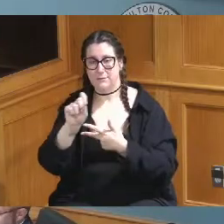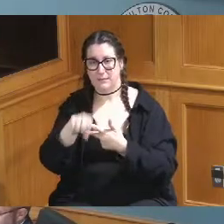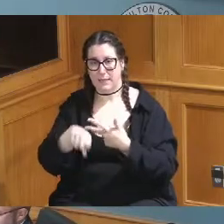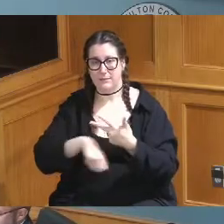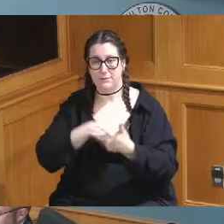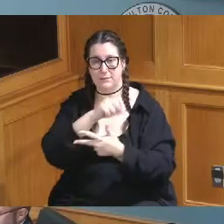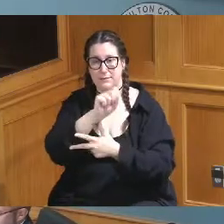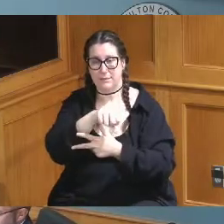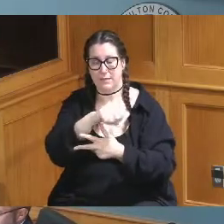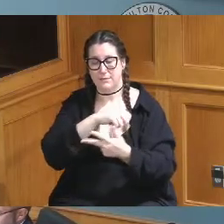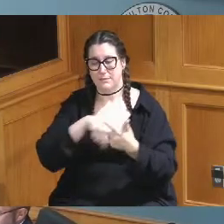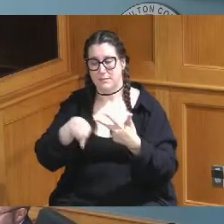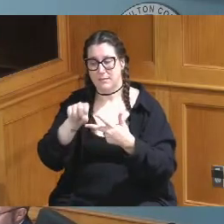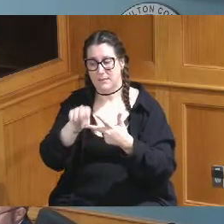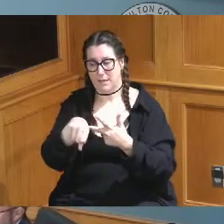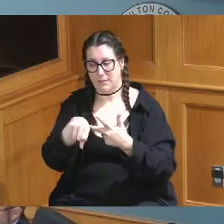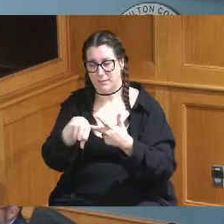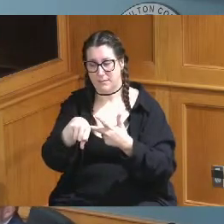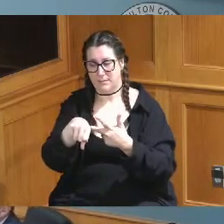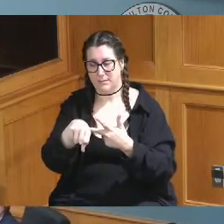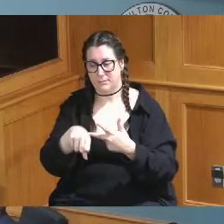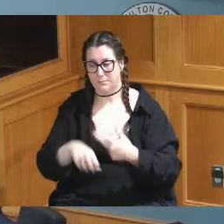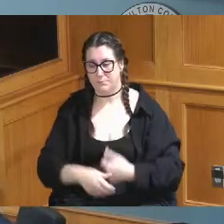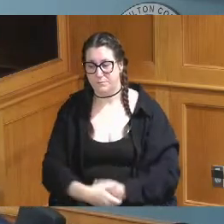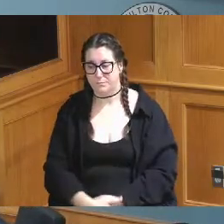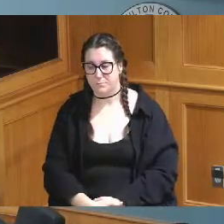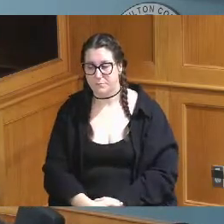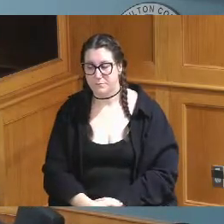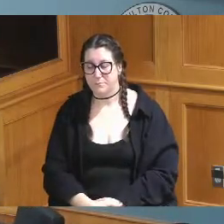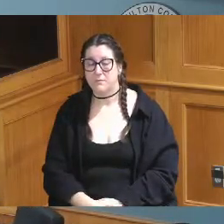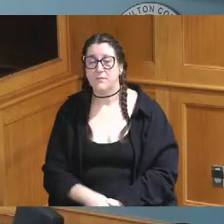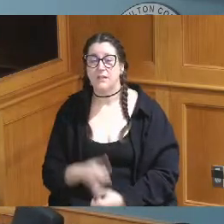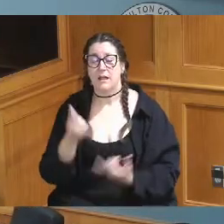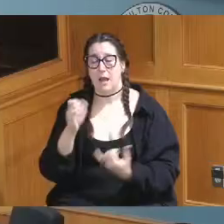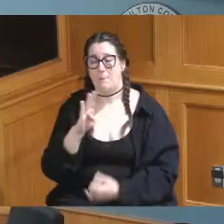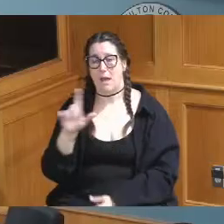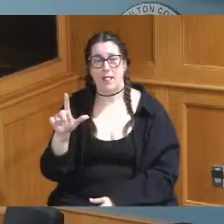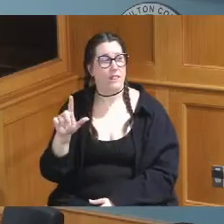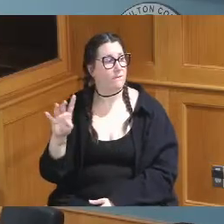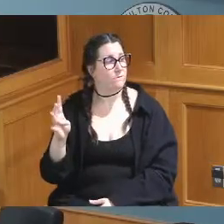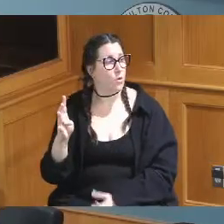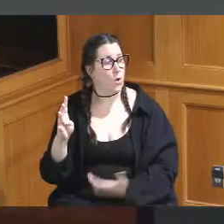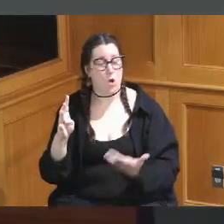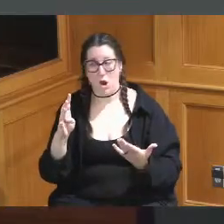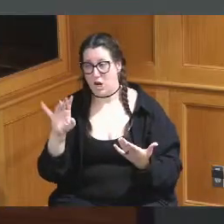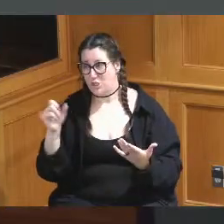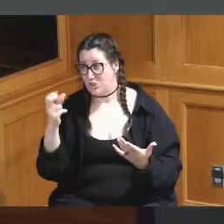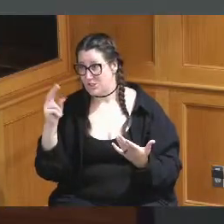Commissioner Summer Dumas? Yes. Commissioner Reese? Yes. Thank you. Buy leave four. Thanks. Stick around, John.